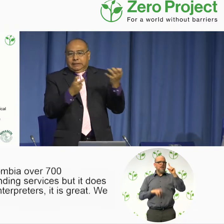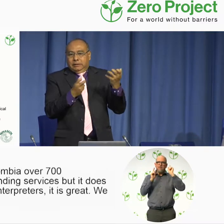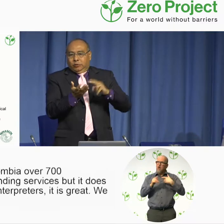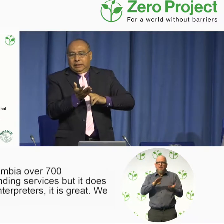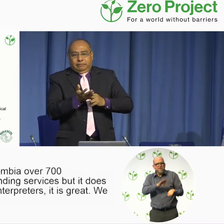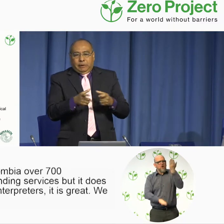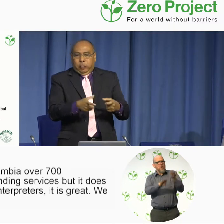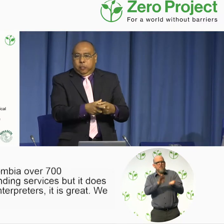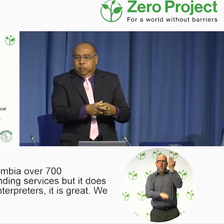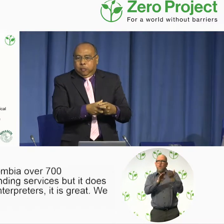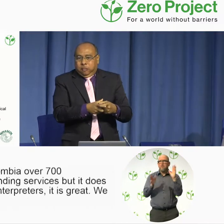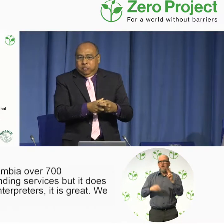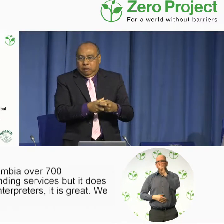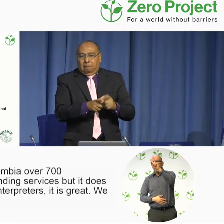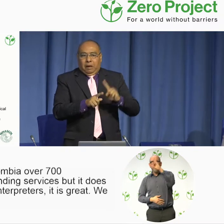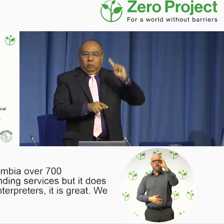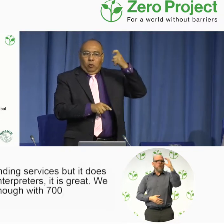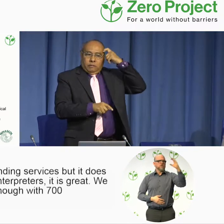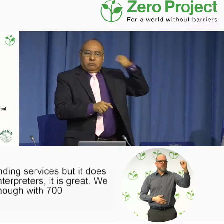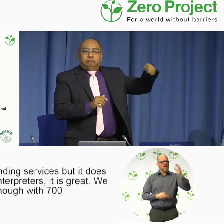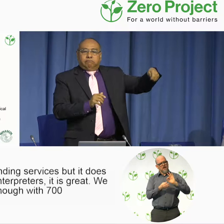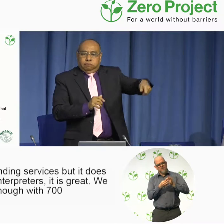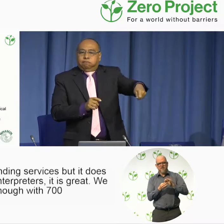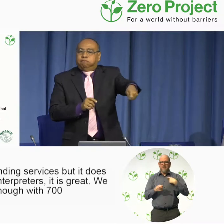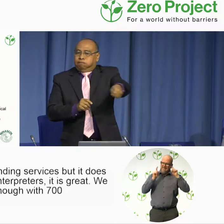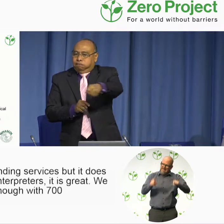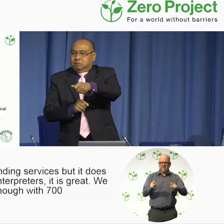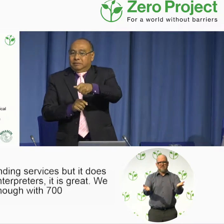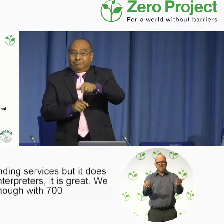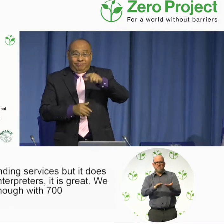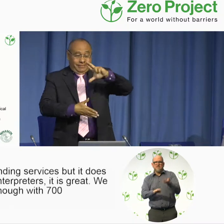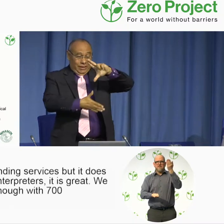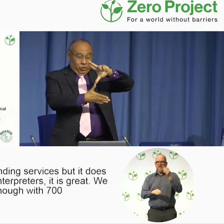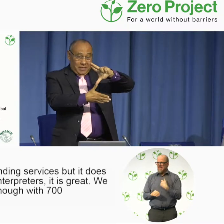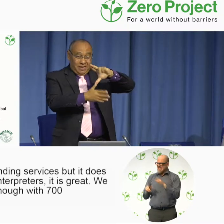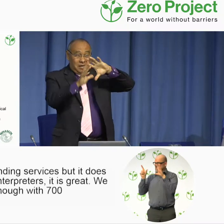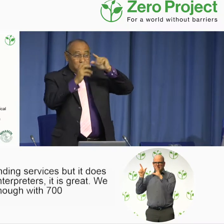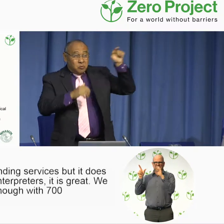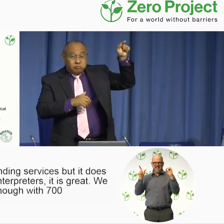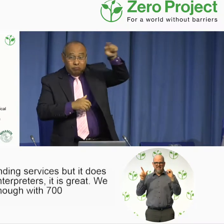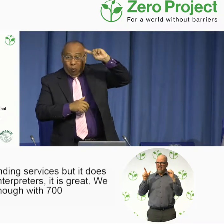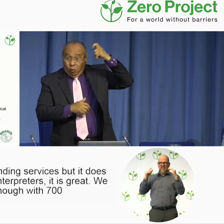interpreters. It's not enough with the 700 interpreters.